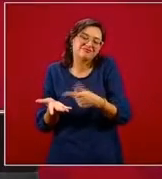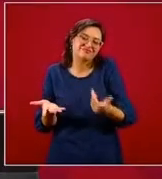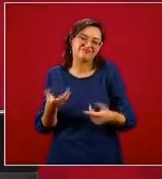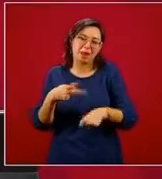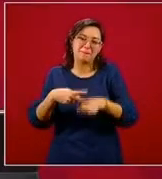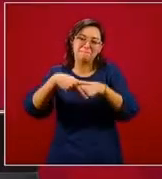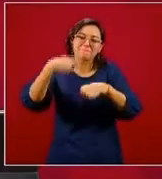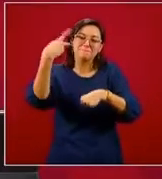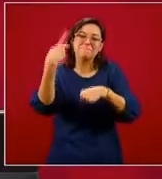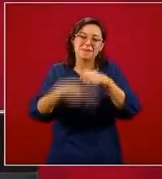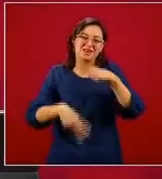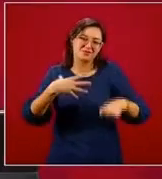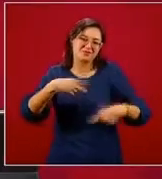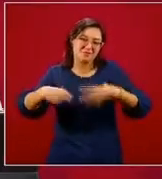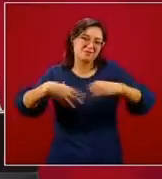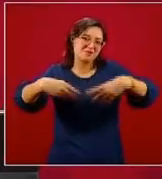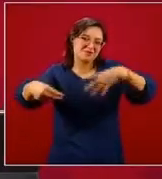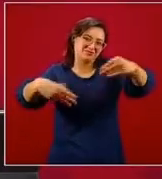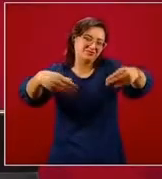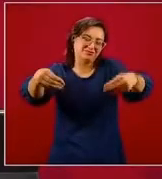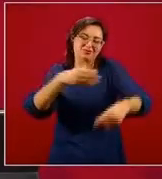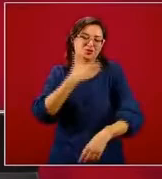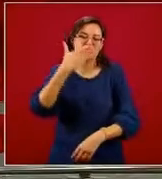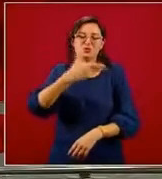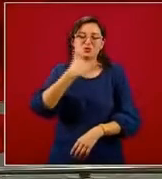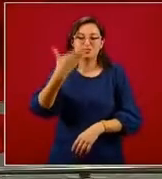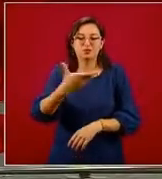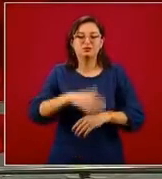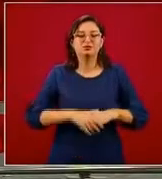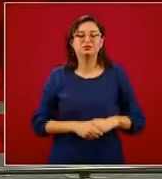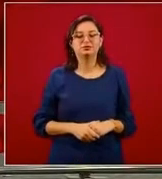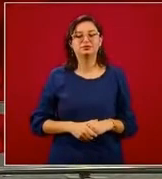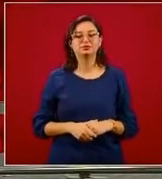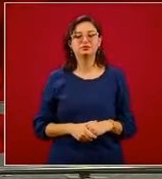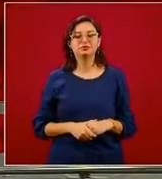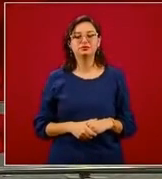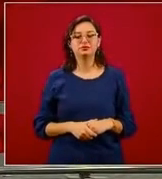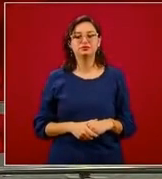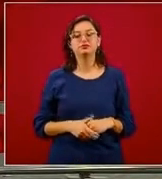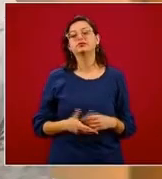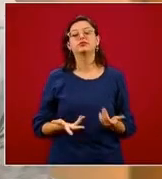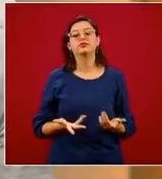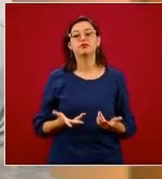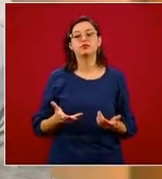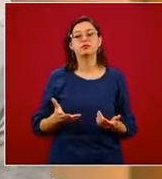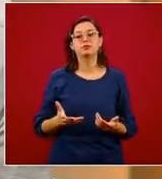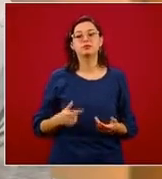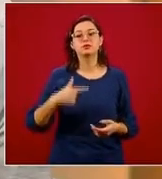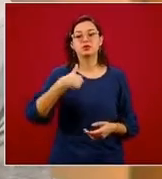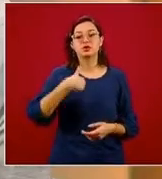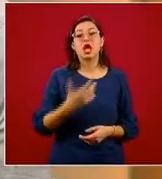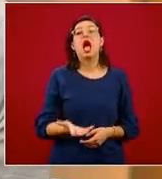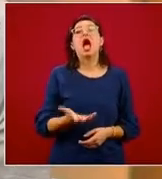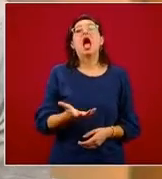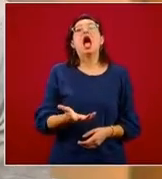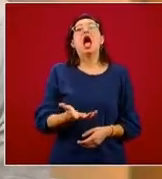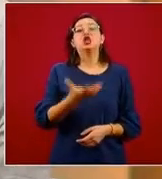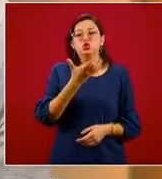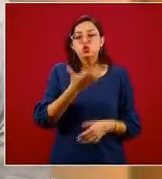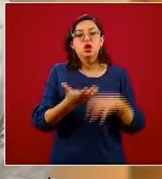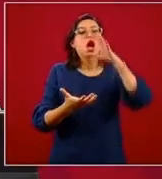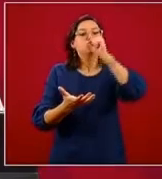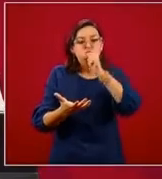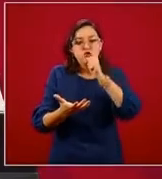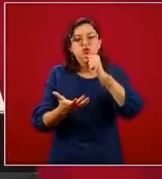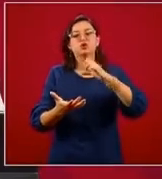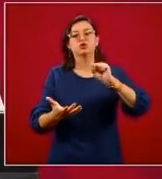exactly peligrosos what biológico-infecciosos, is es como lo dangerous acabamos de because it's decir. a biologically Y dangerous la infectious mecánica es disease. yo me estornudo en la And mano so o what me toso en happens la is I mano